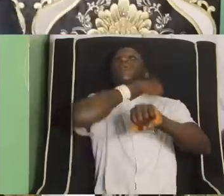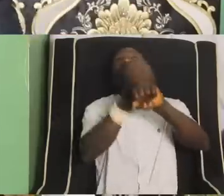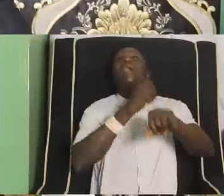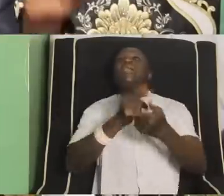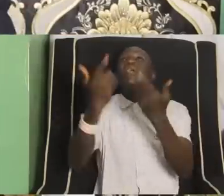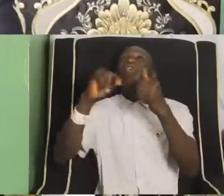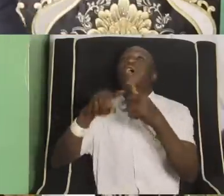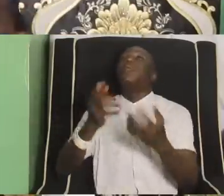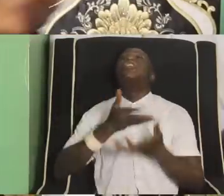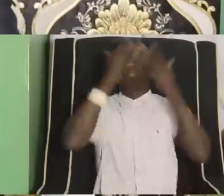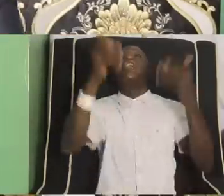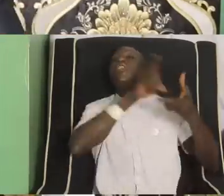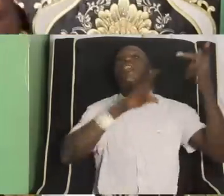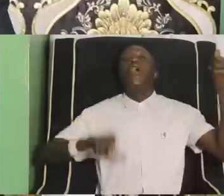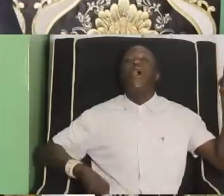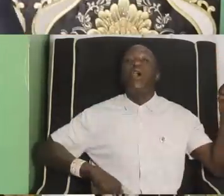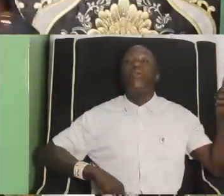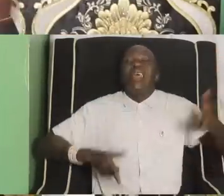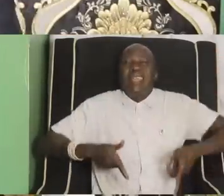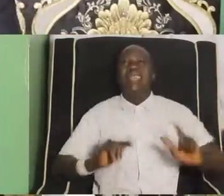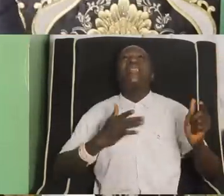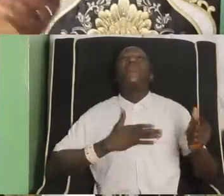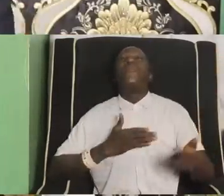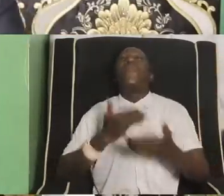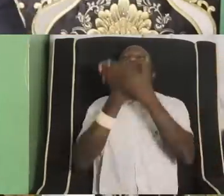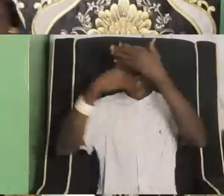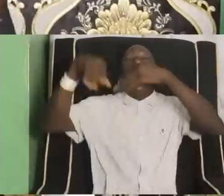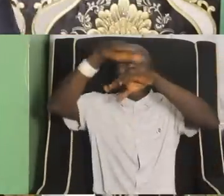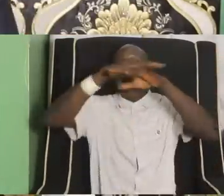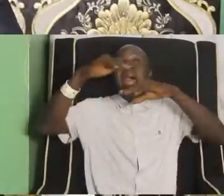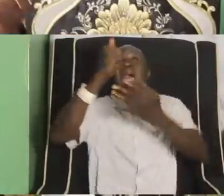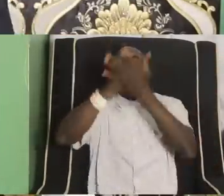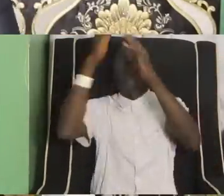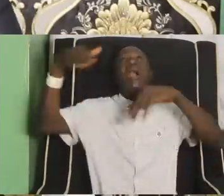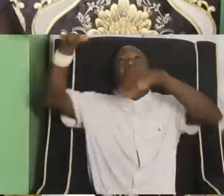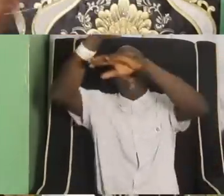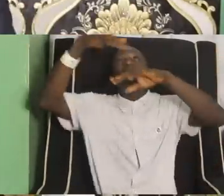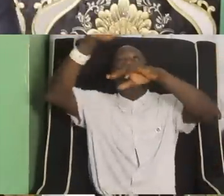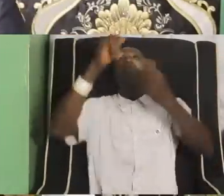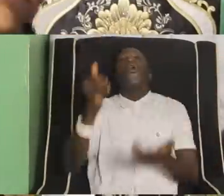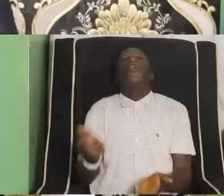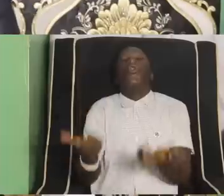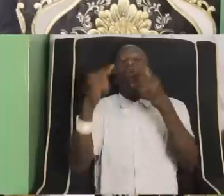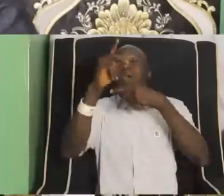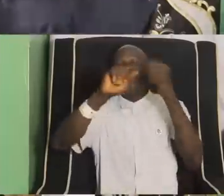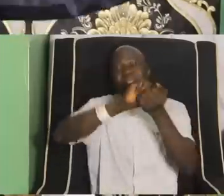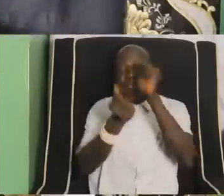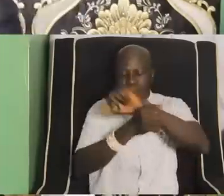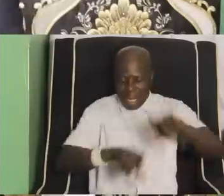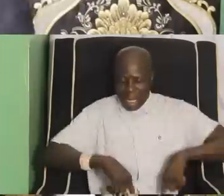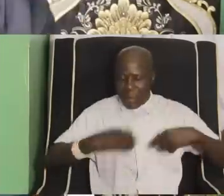shout. Lord. Lord. Get in and Lord. Okay. Let's end from my book. Oh, yeah,